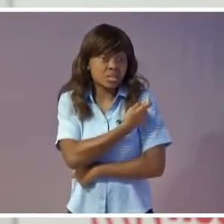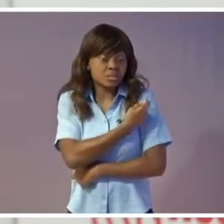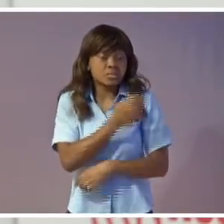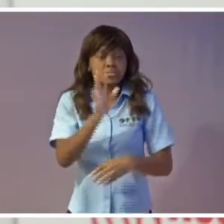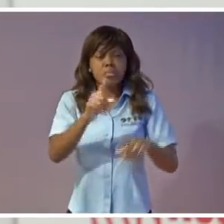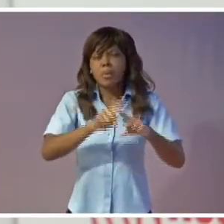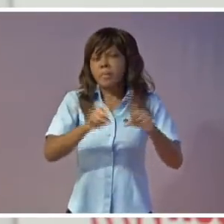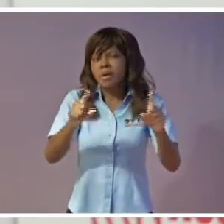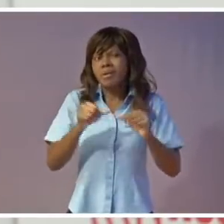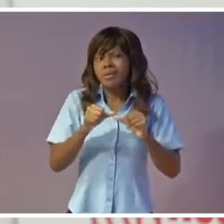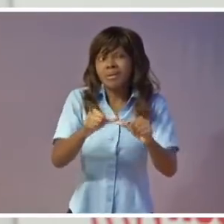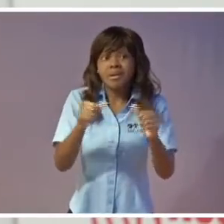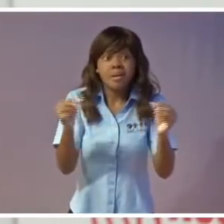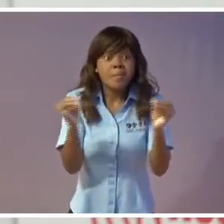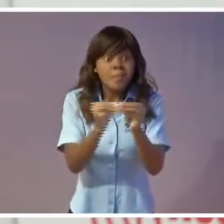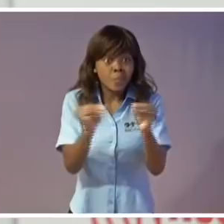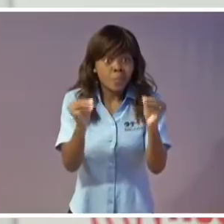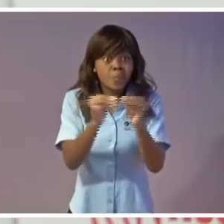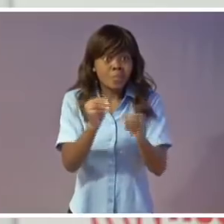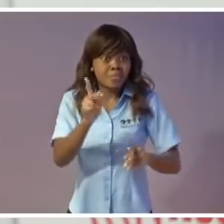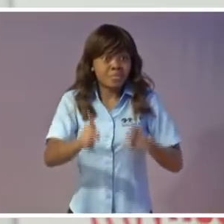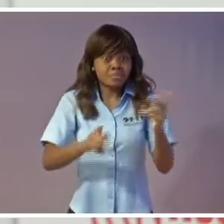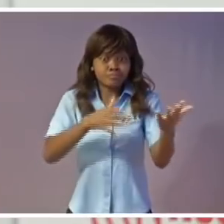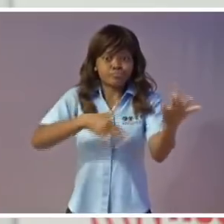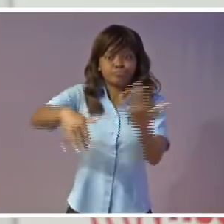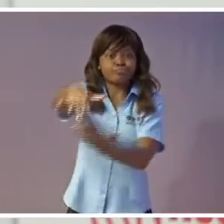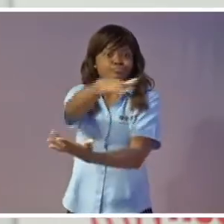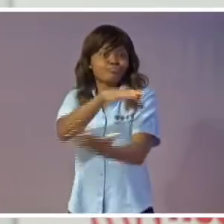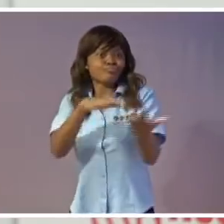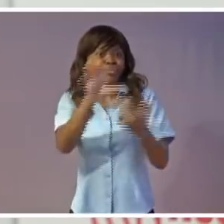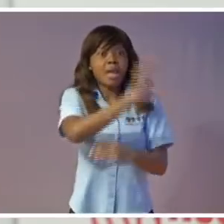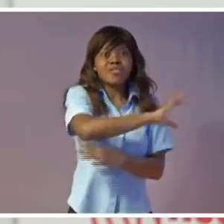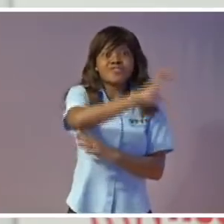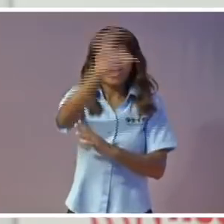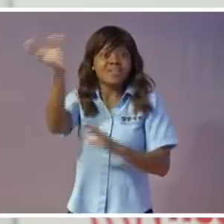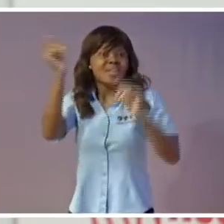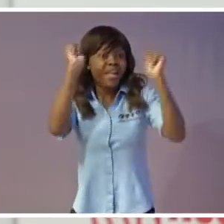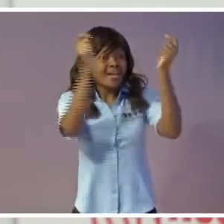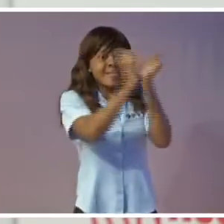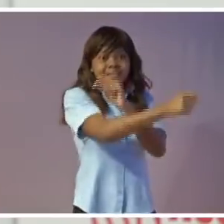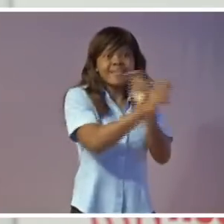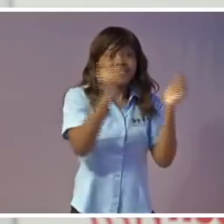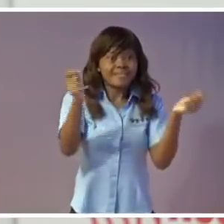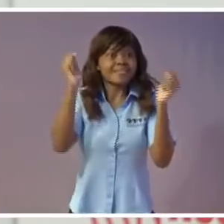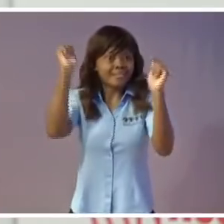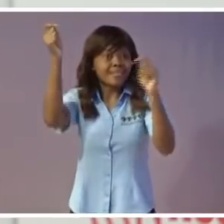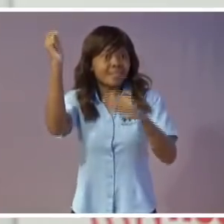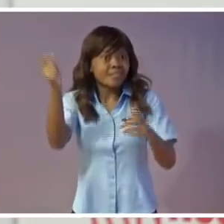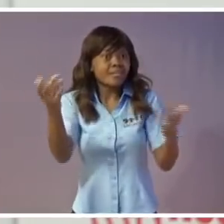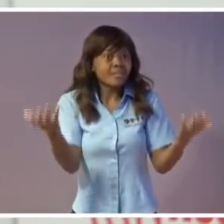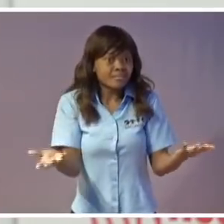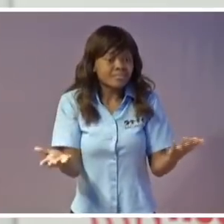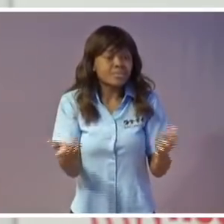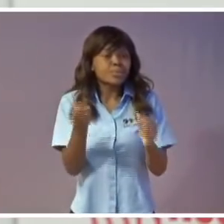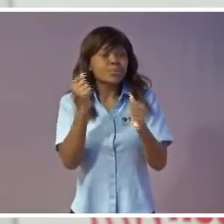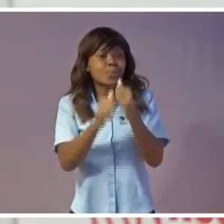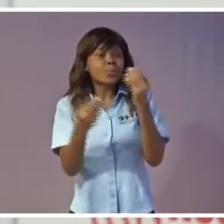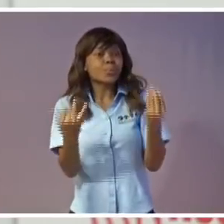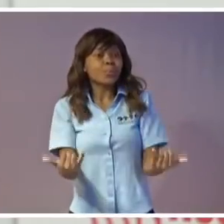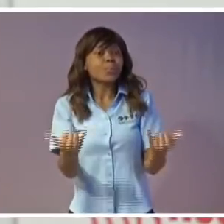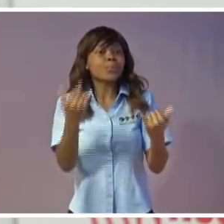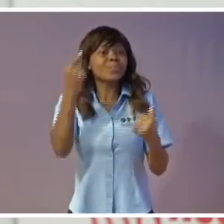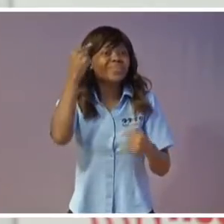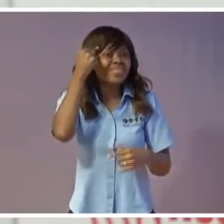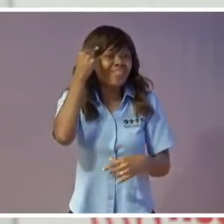with the Christmas season. We anticipate that there will be an increased number of cases,